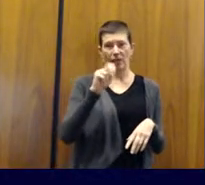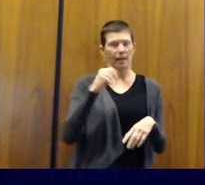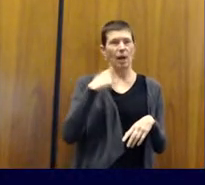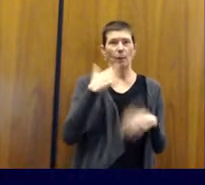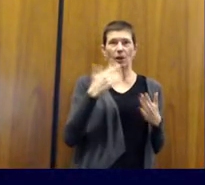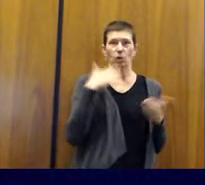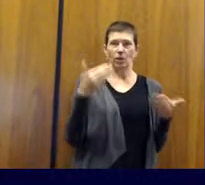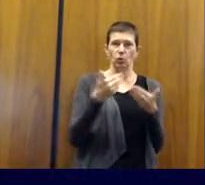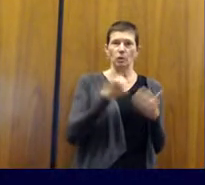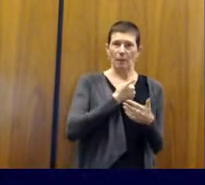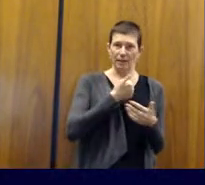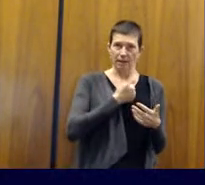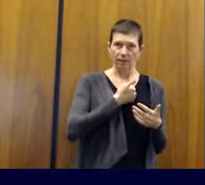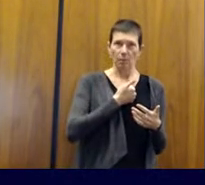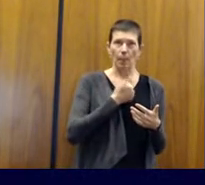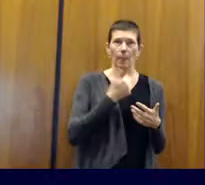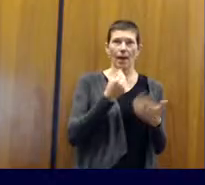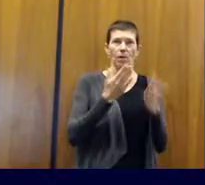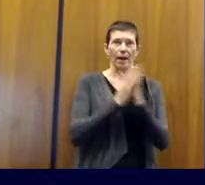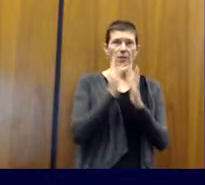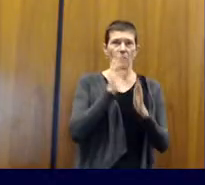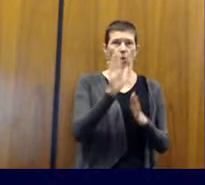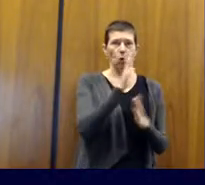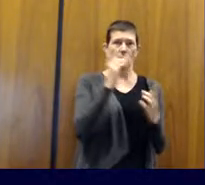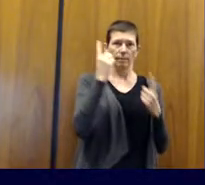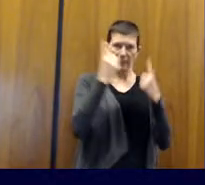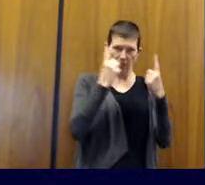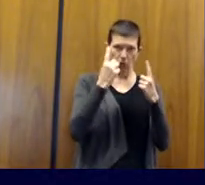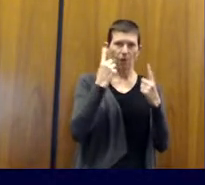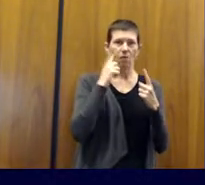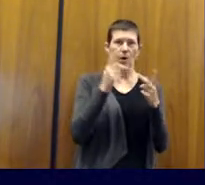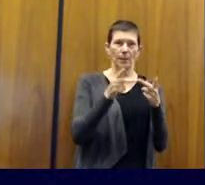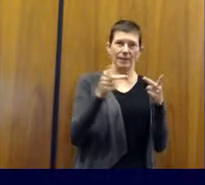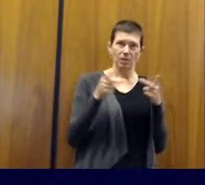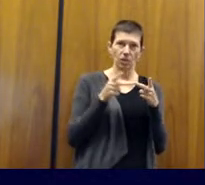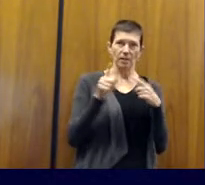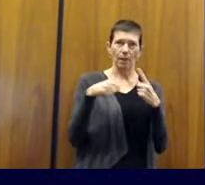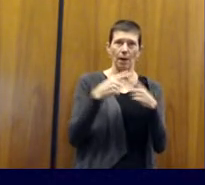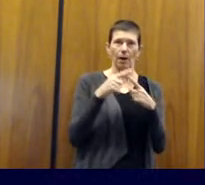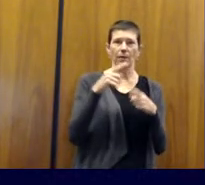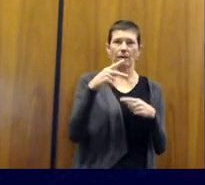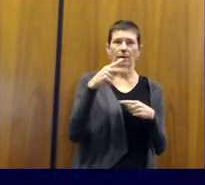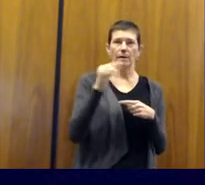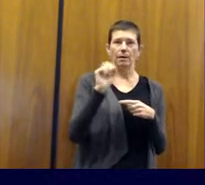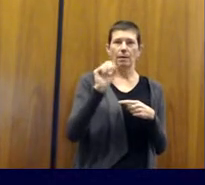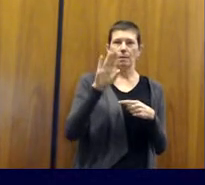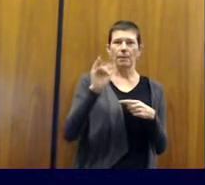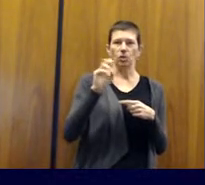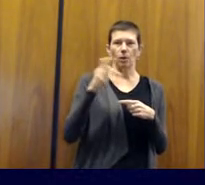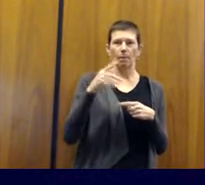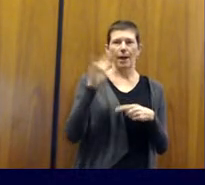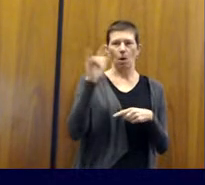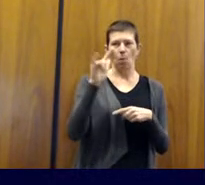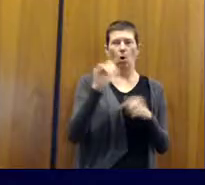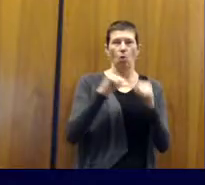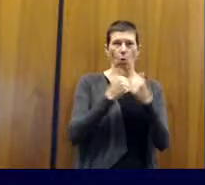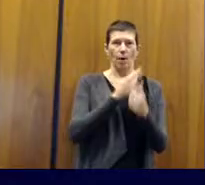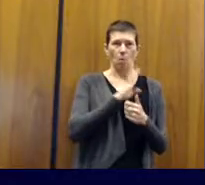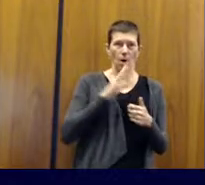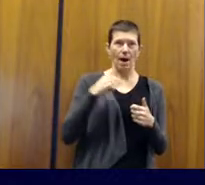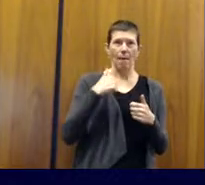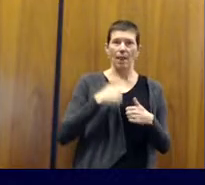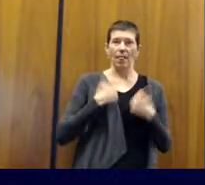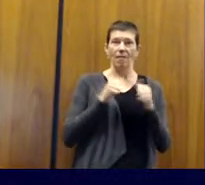to introduce myself and ask for your consideration for a position on the Bishop Airport Authority Board. I'm a